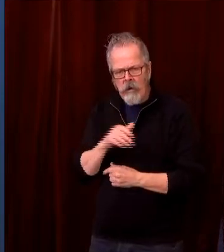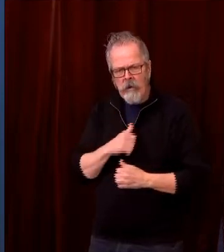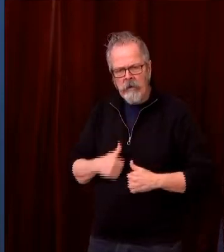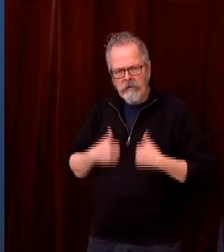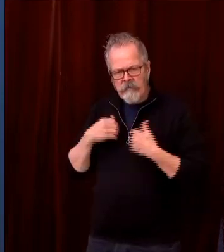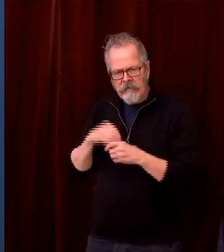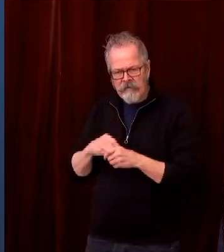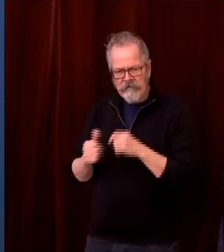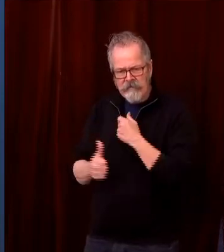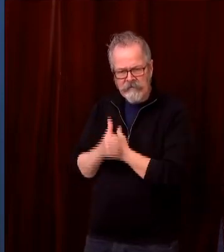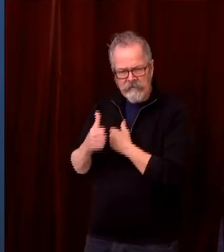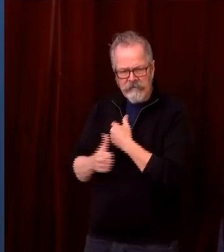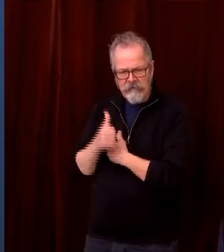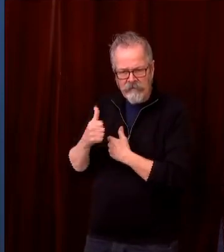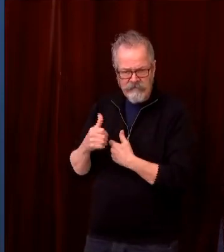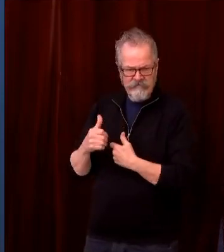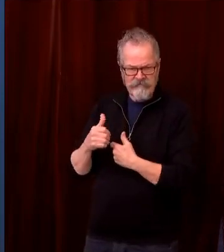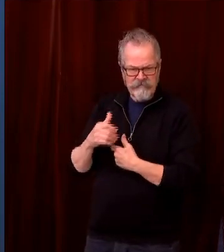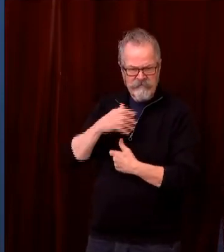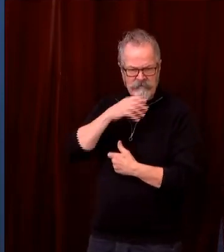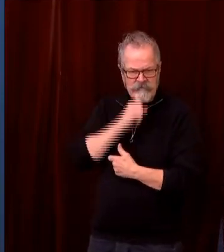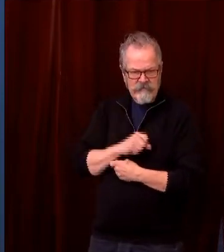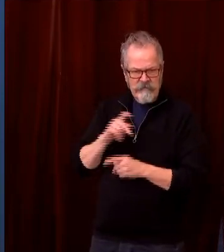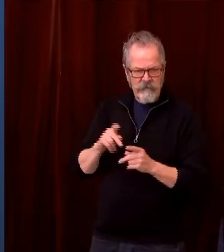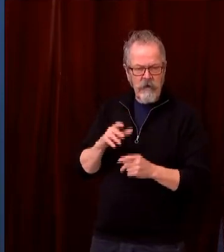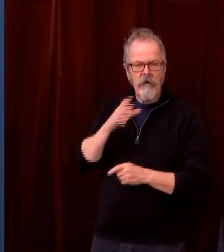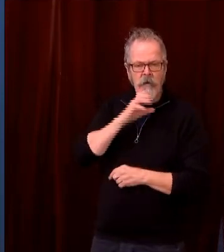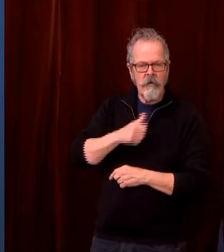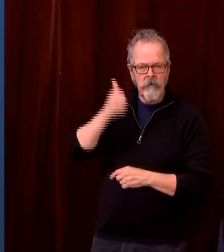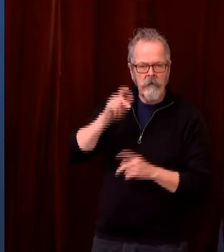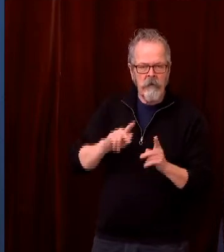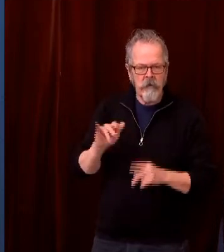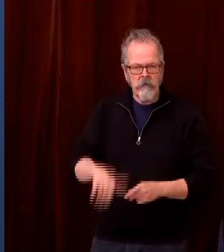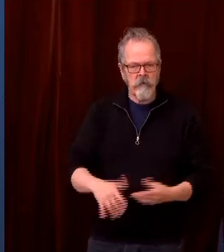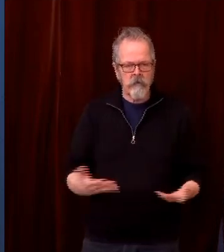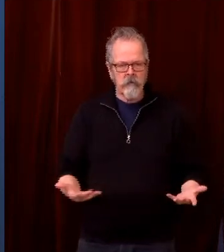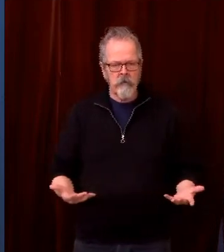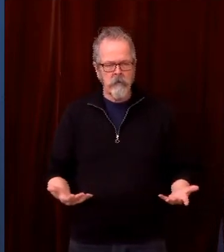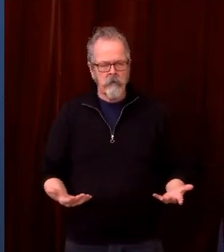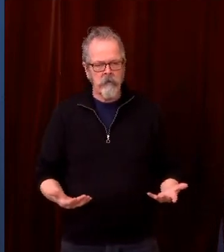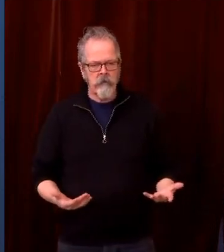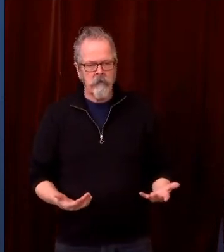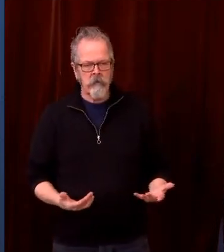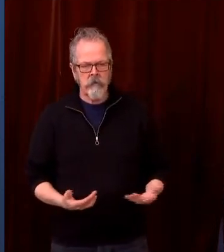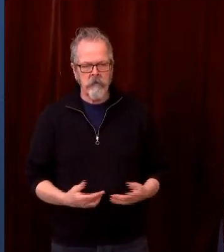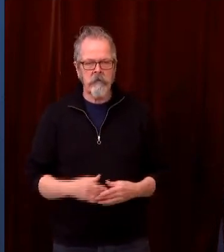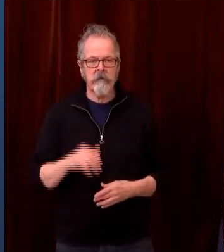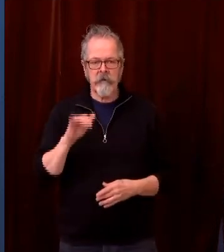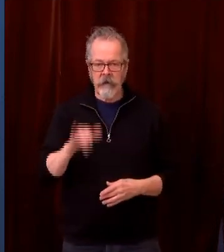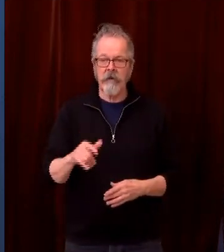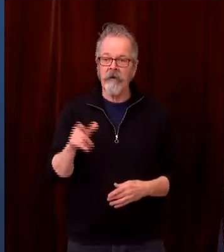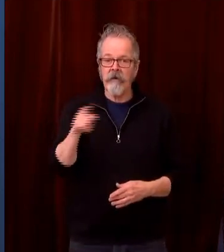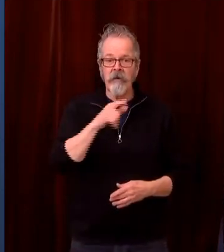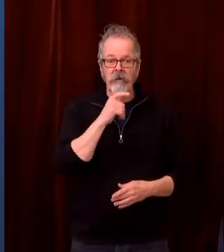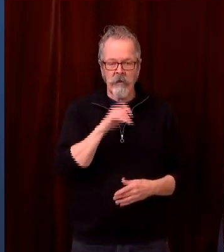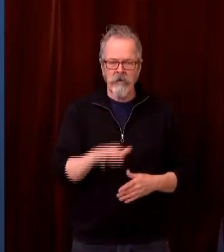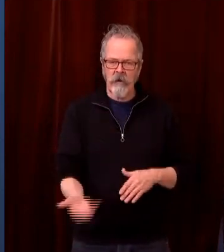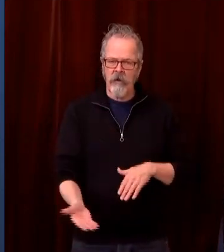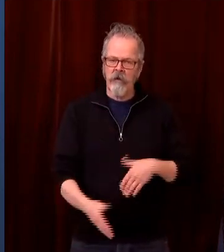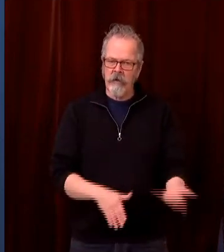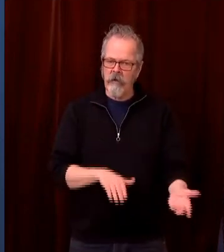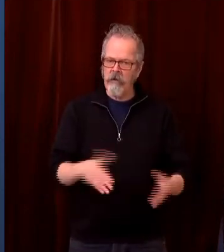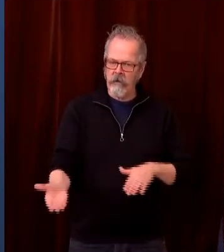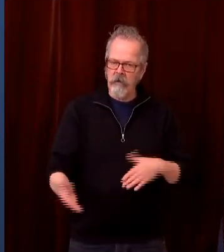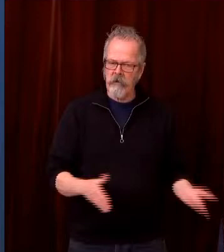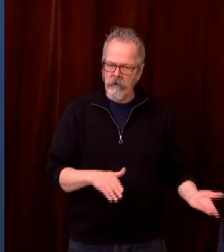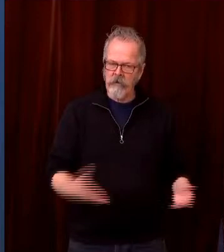in multi-generational hospitals today. But that's the people who die. And it seems to me that